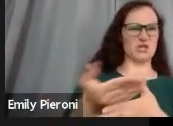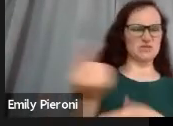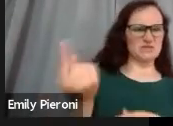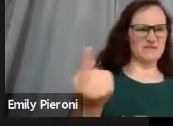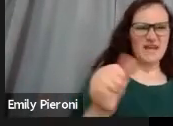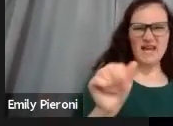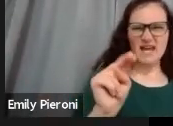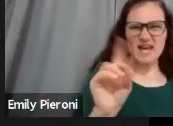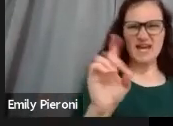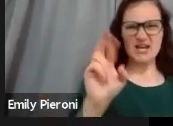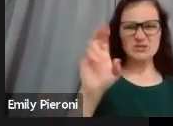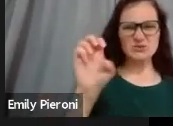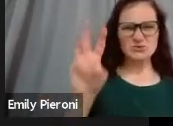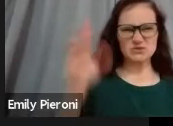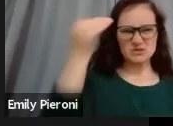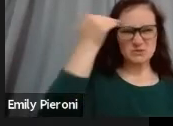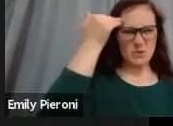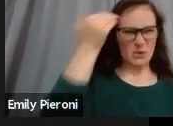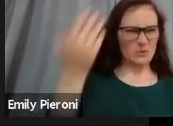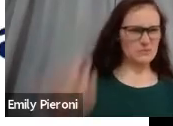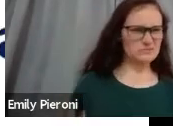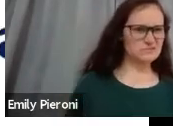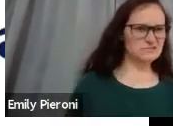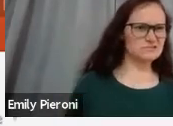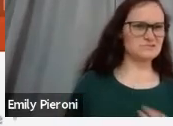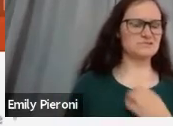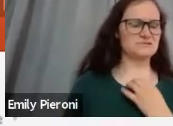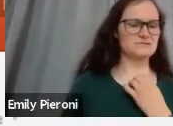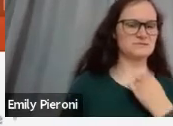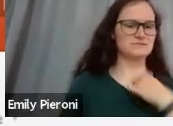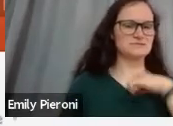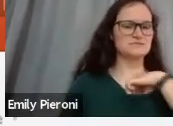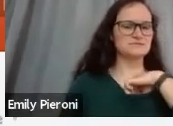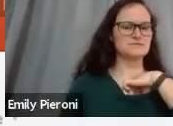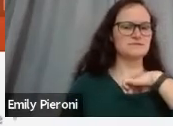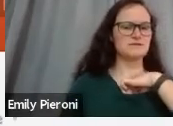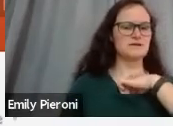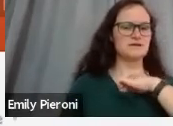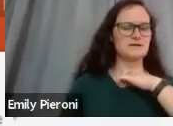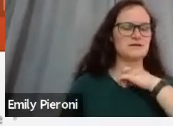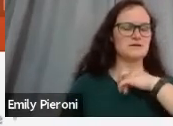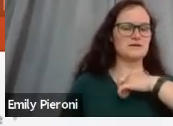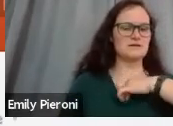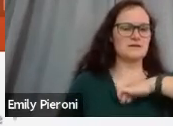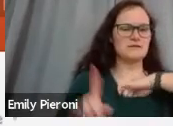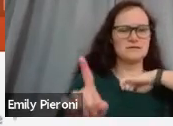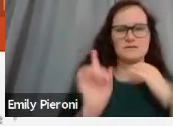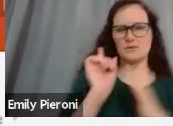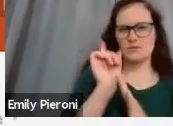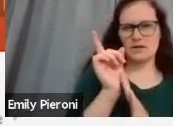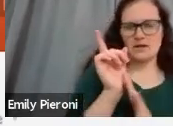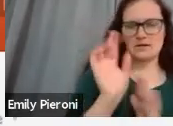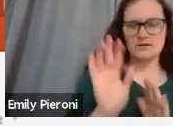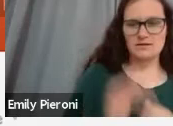anything you can think of to? Okay, so hold on.